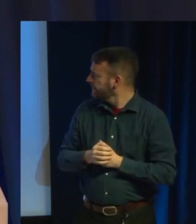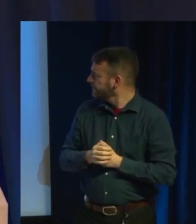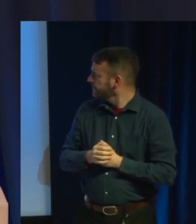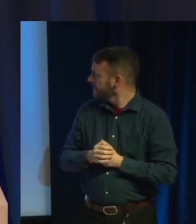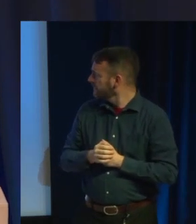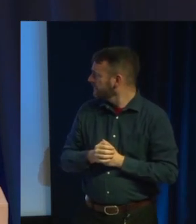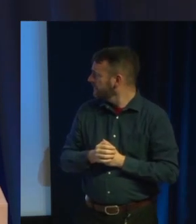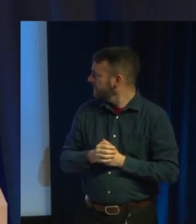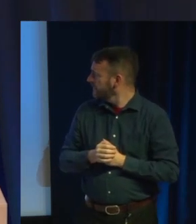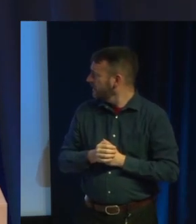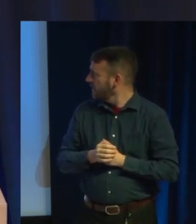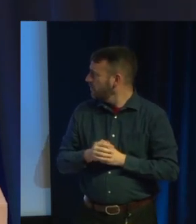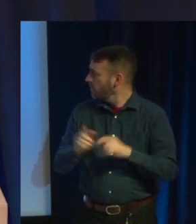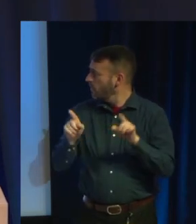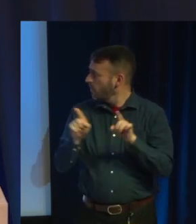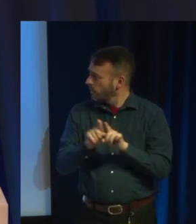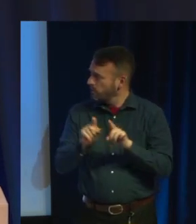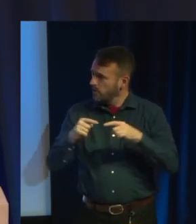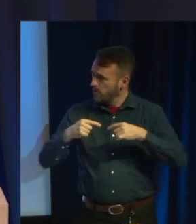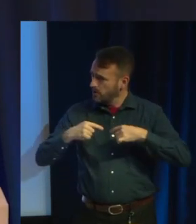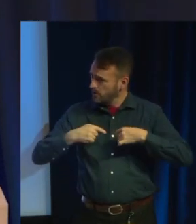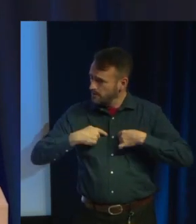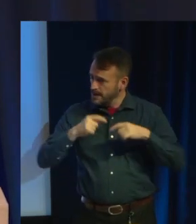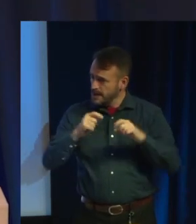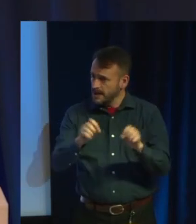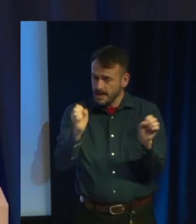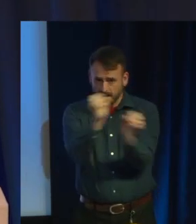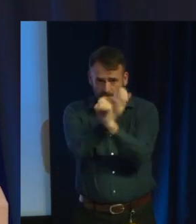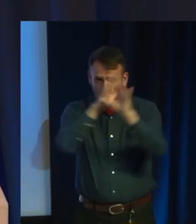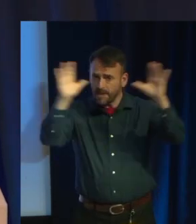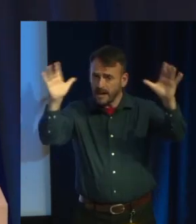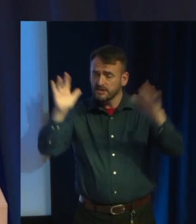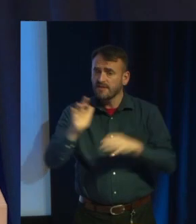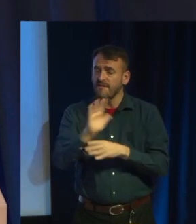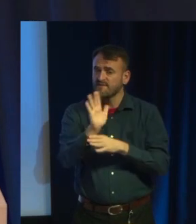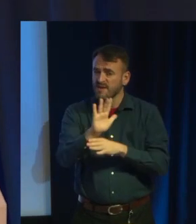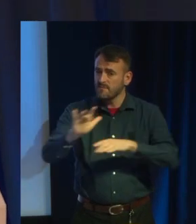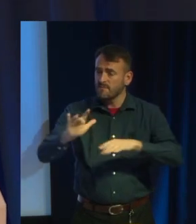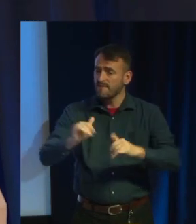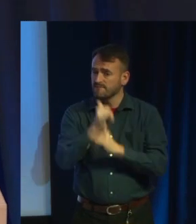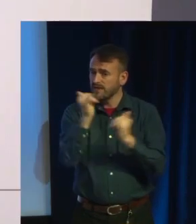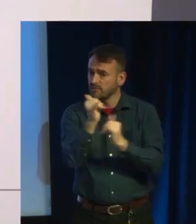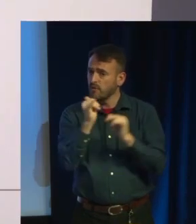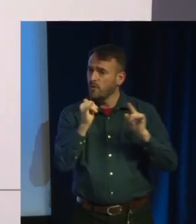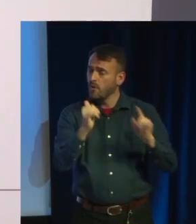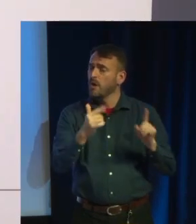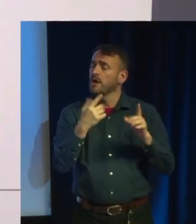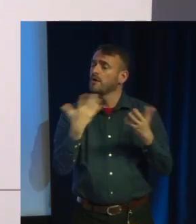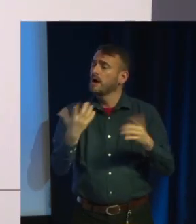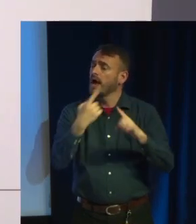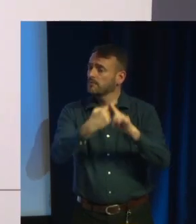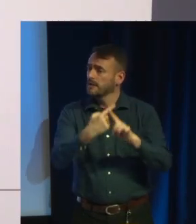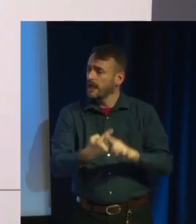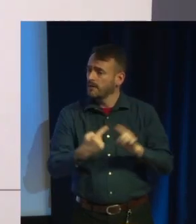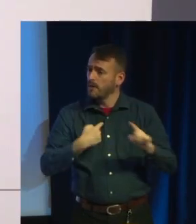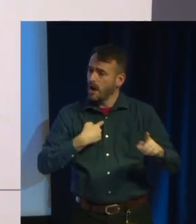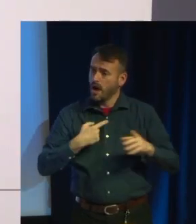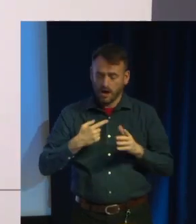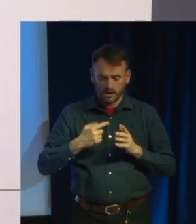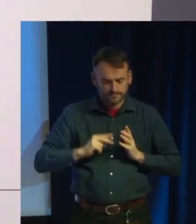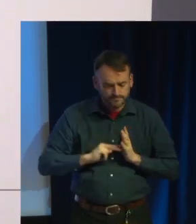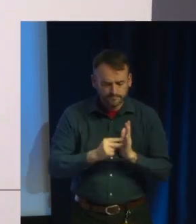I'm the curator for the Imagine Film Festival in Amsterdam, which is where I'm from, where I curate VR and games